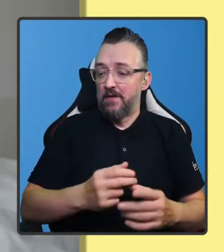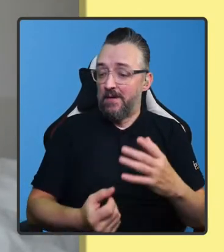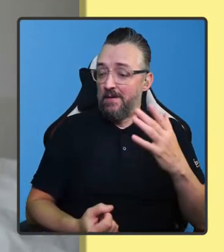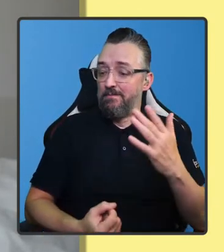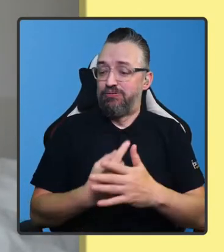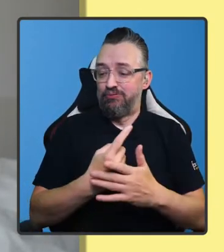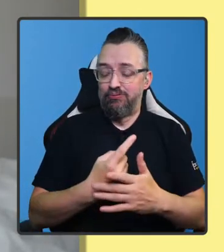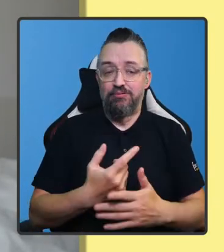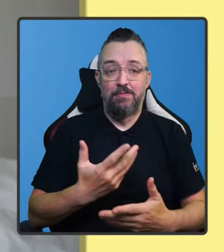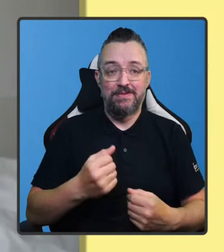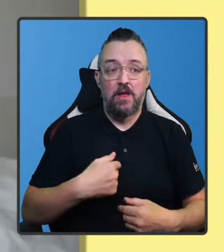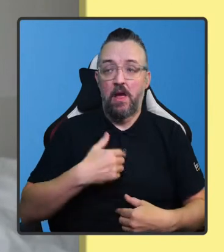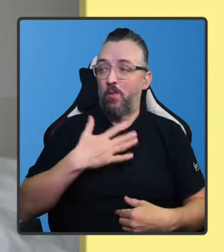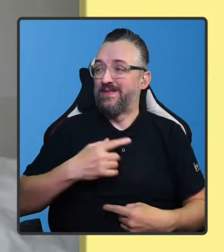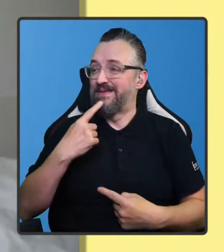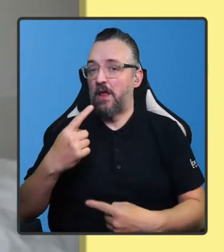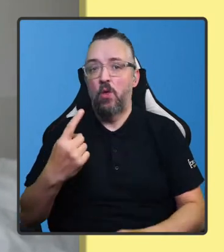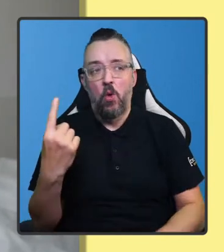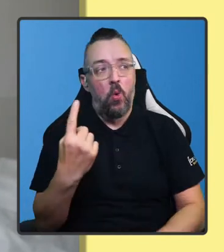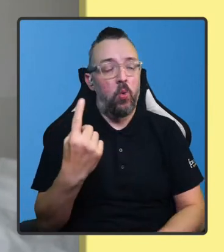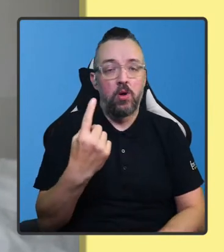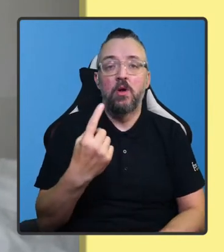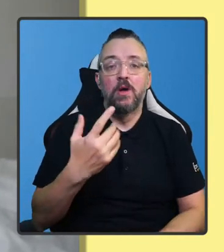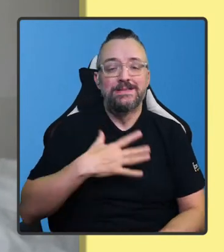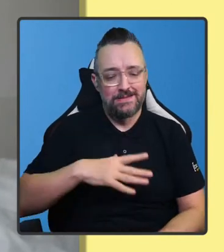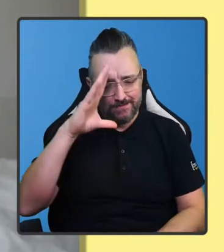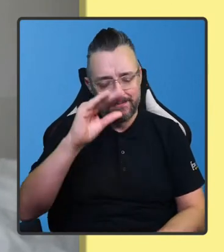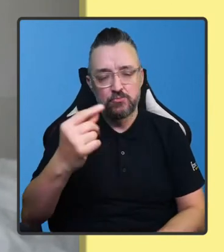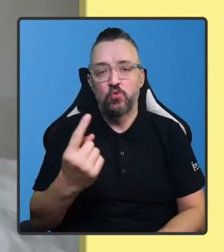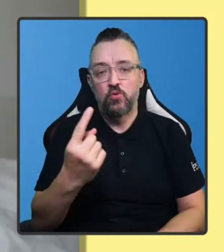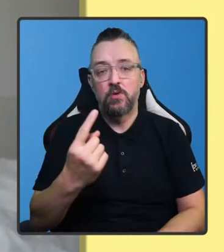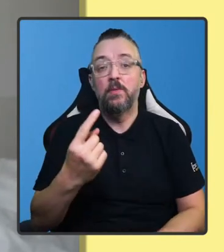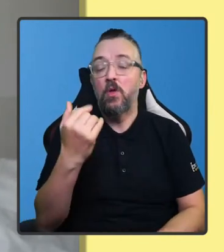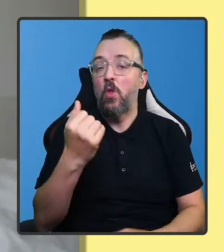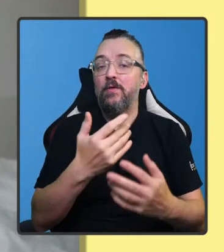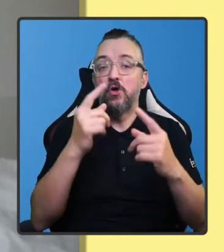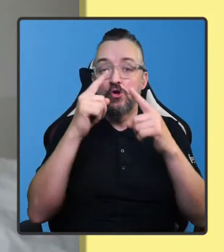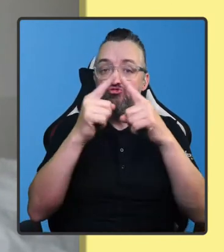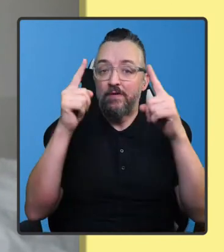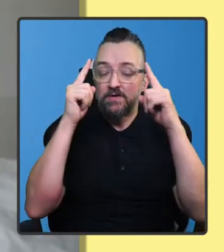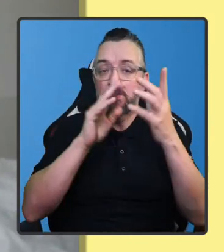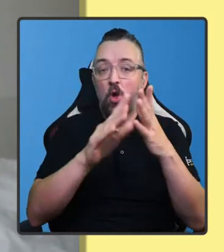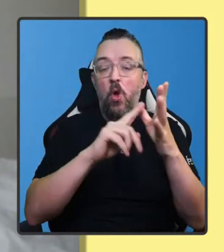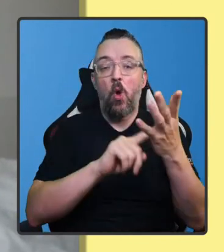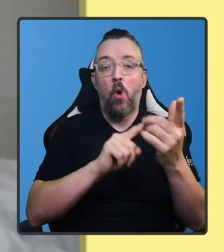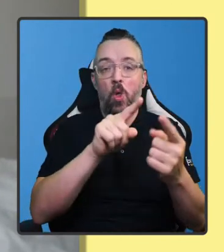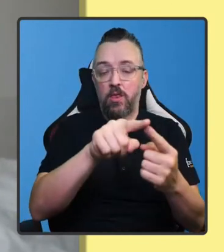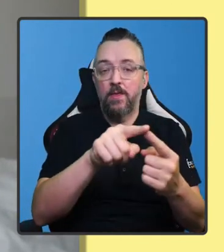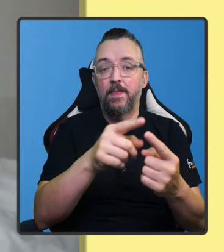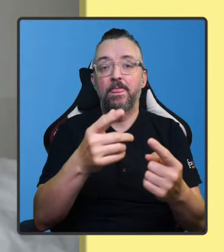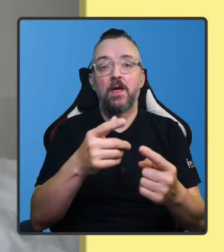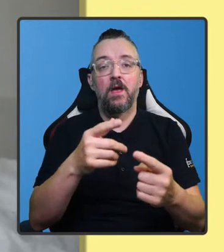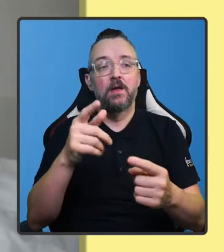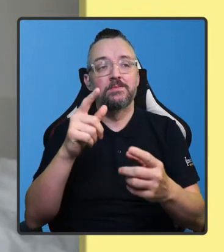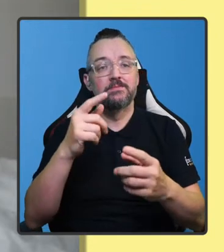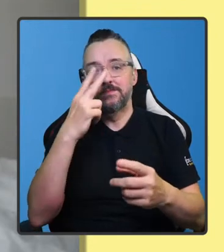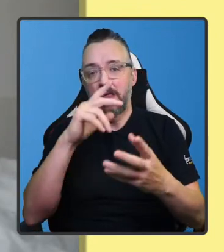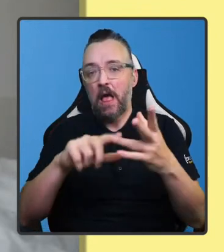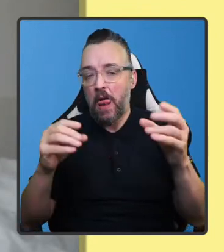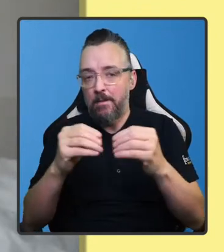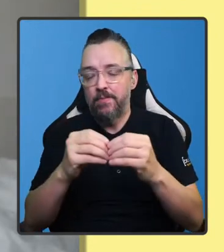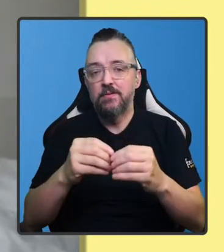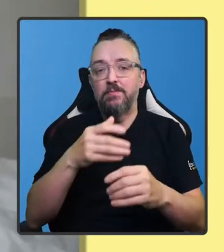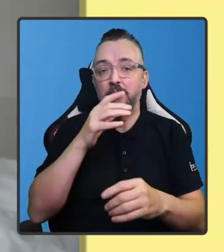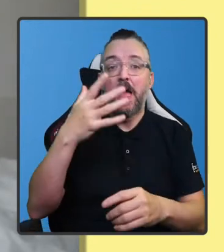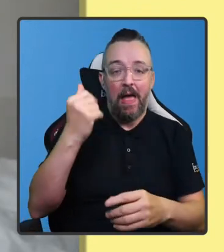something to disclose. There are already a lot of university halls, toilet store dolls in clubs and student unions that have